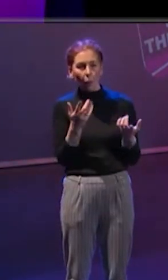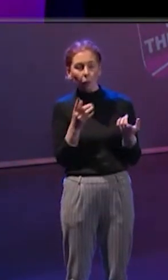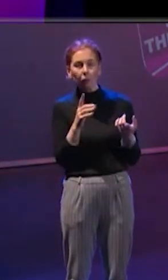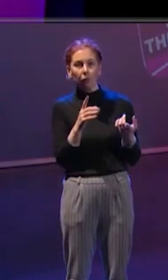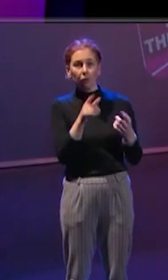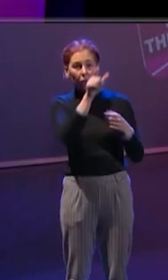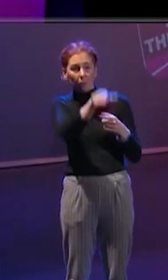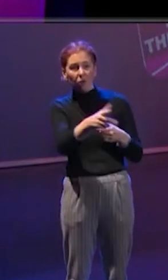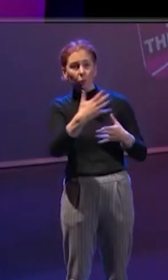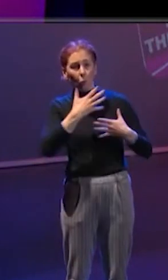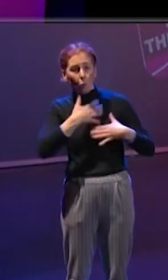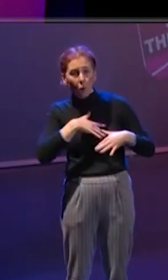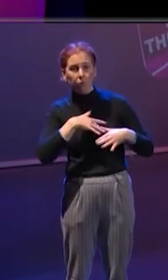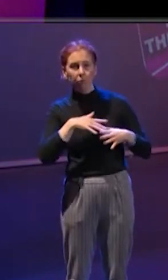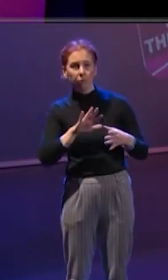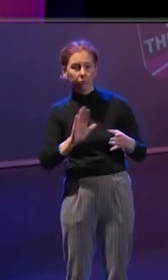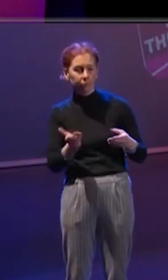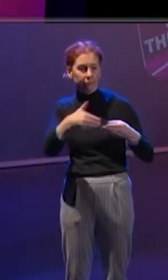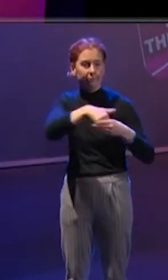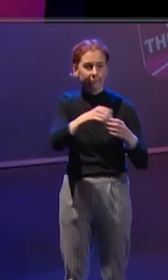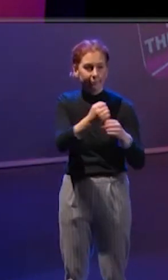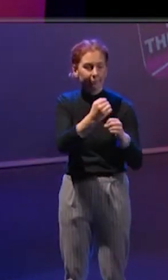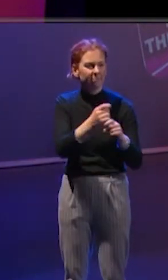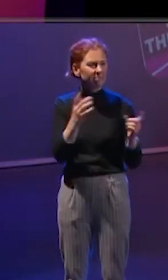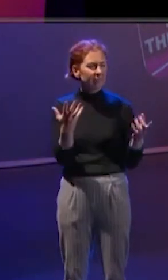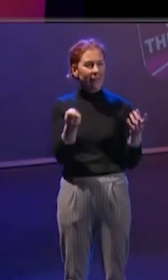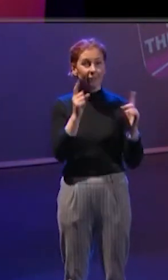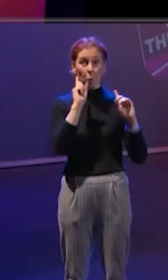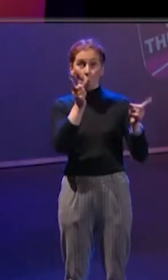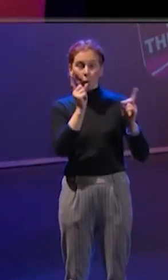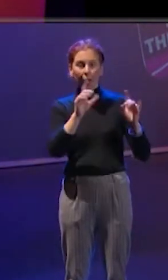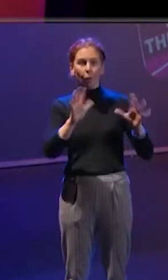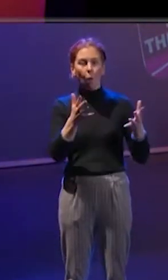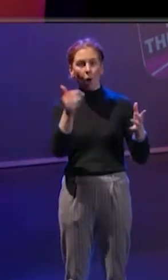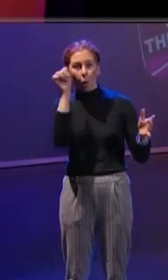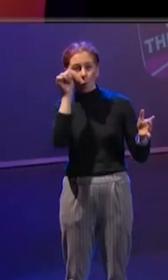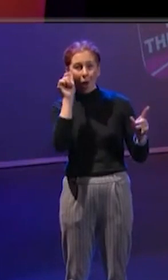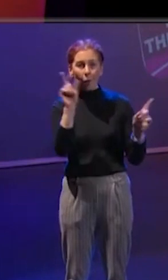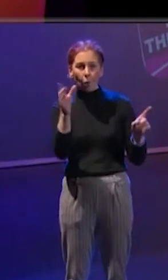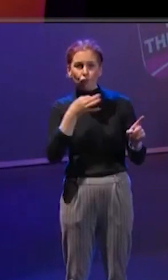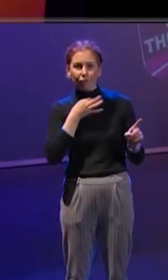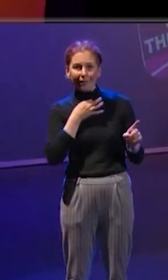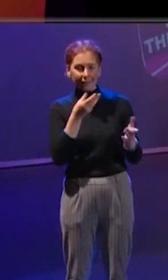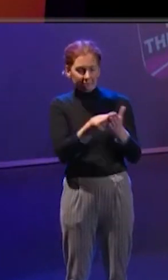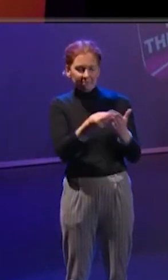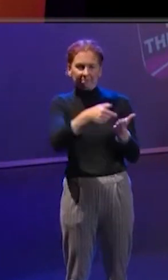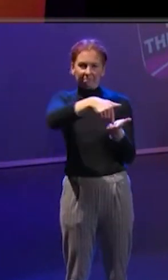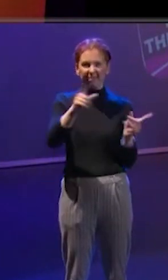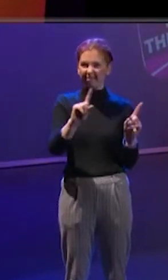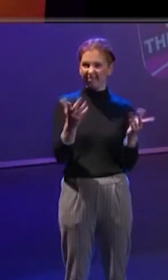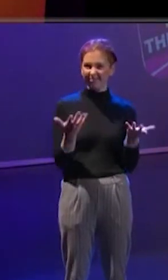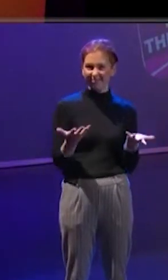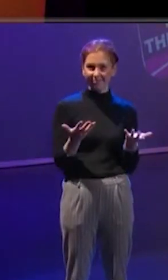into producing if there's like a warning or like something you should be aware of financially, this is a risk, that kind of thing?